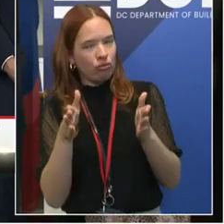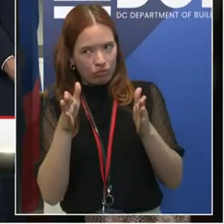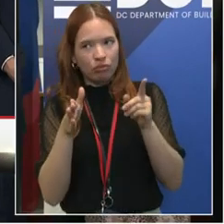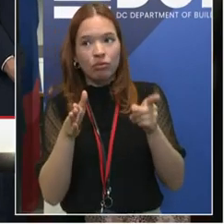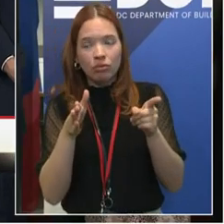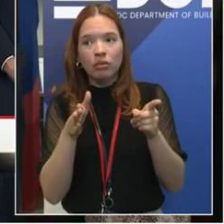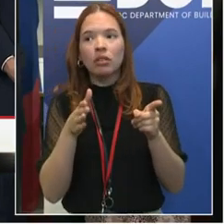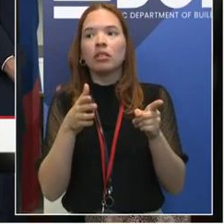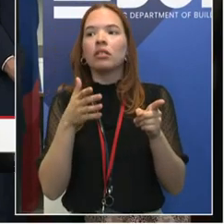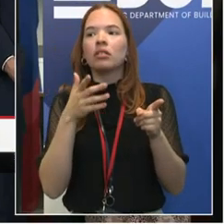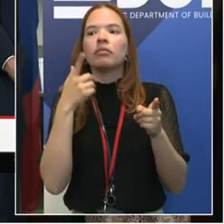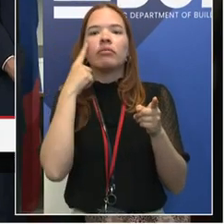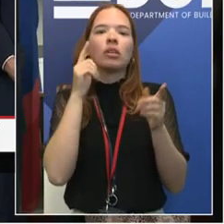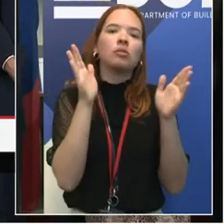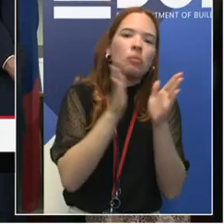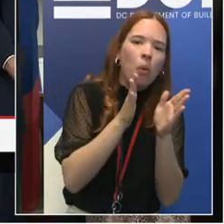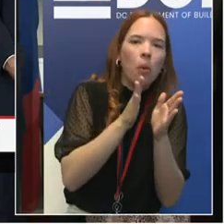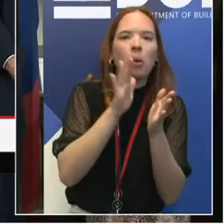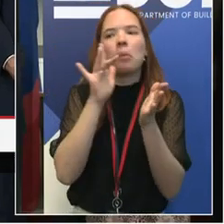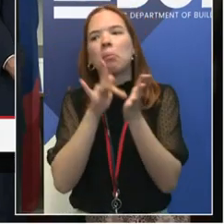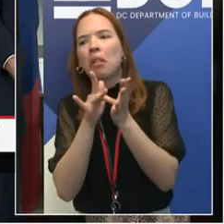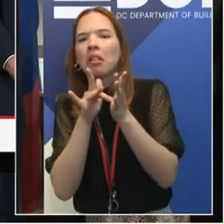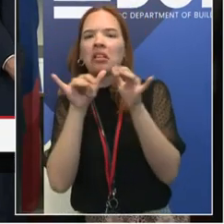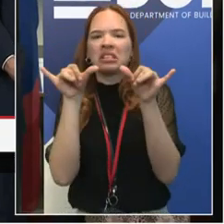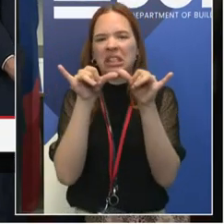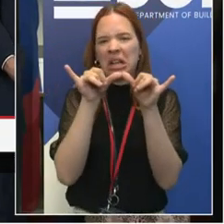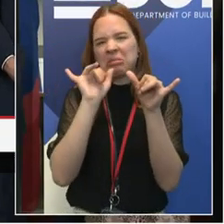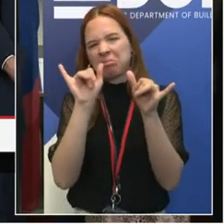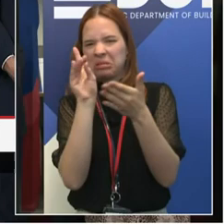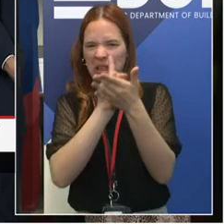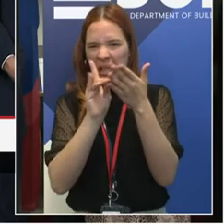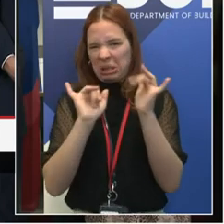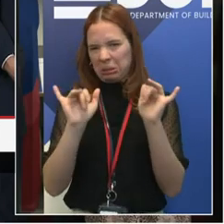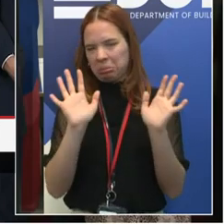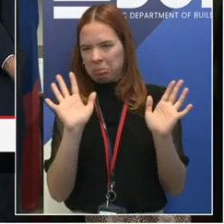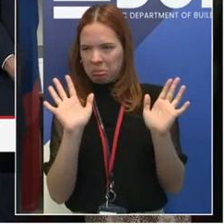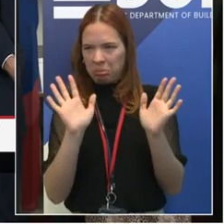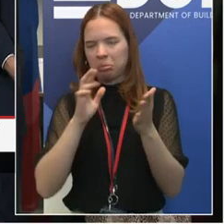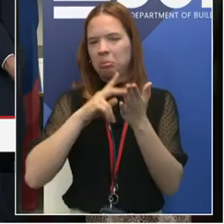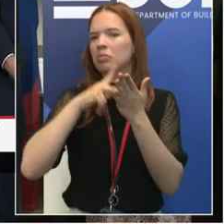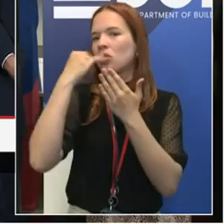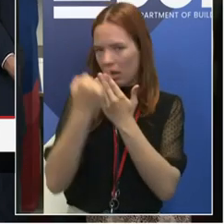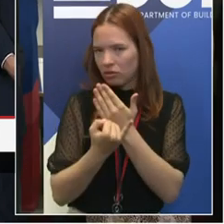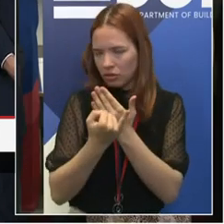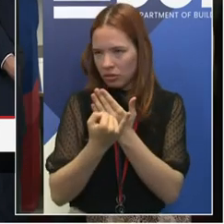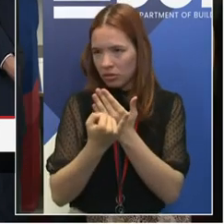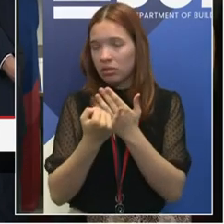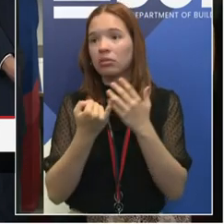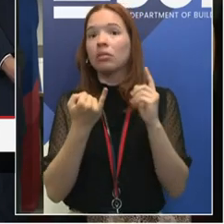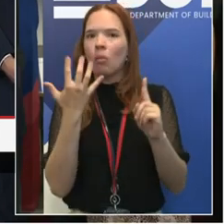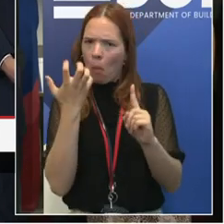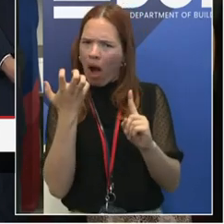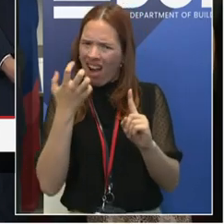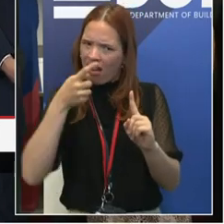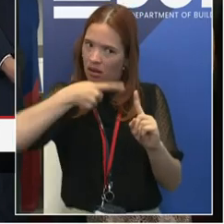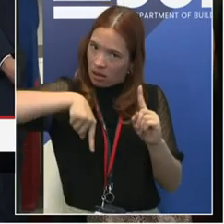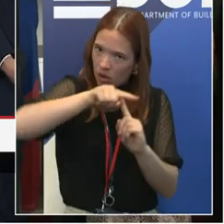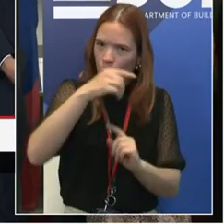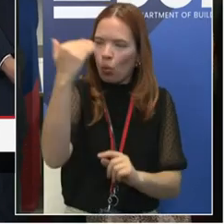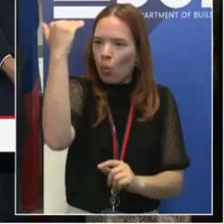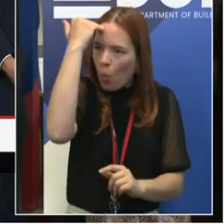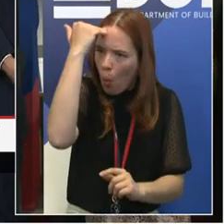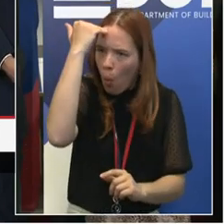mid-sized project and the design professionals who work with them. We want them to know how to submit